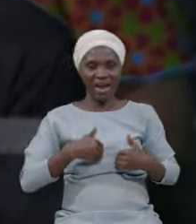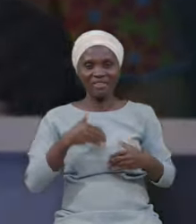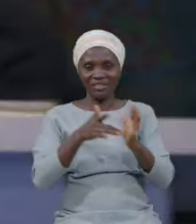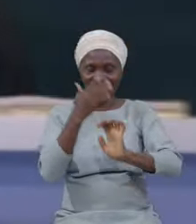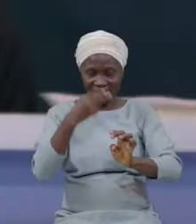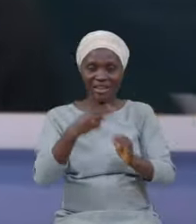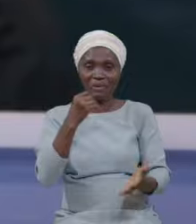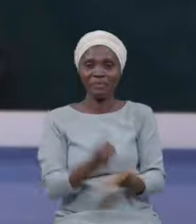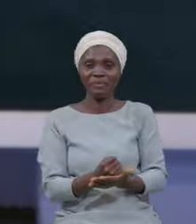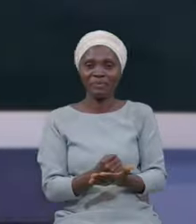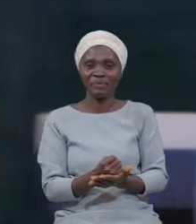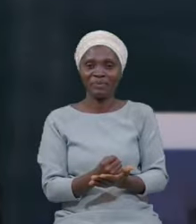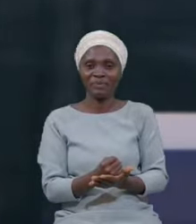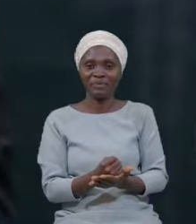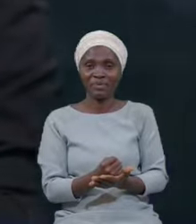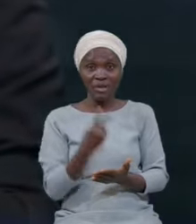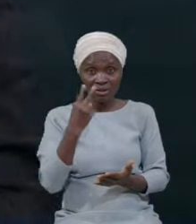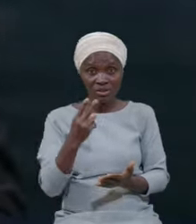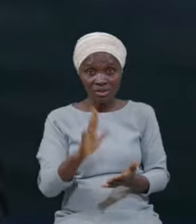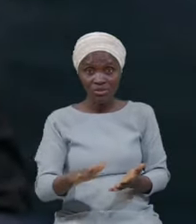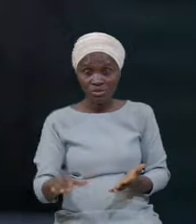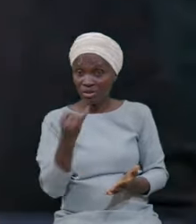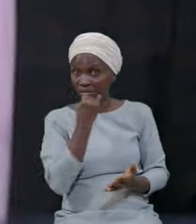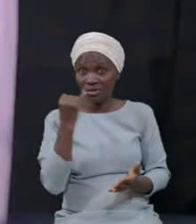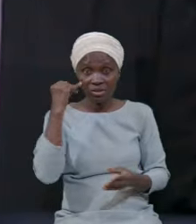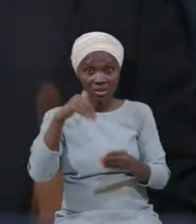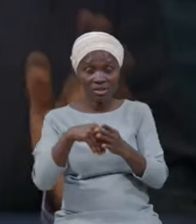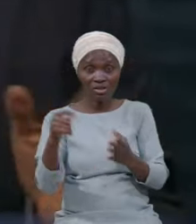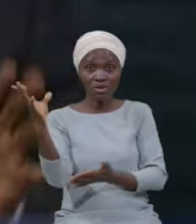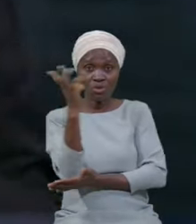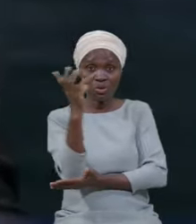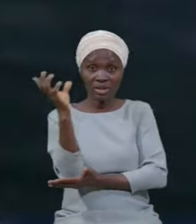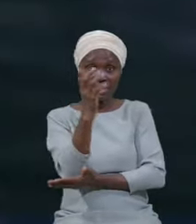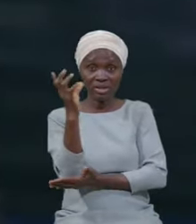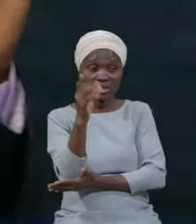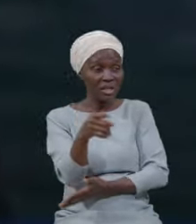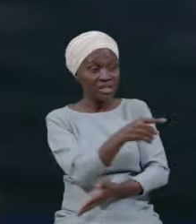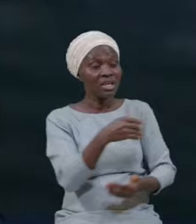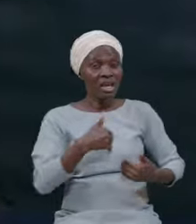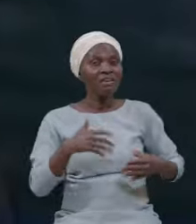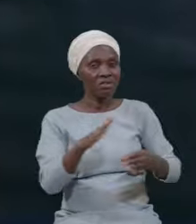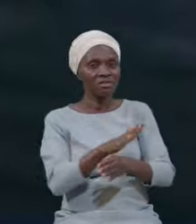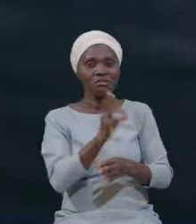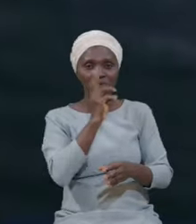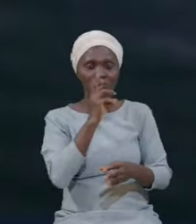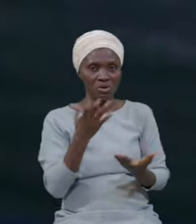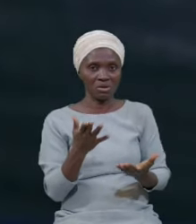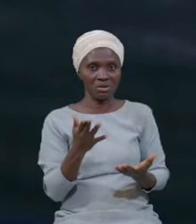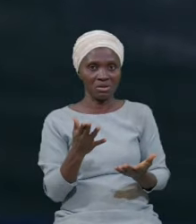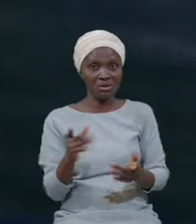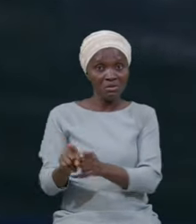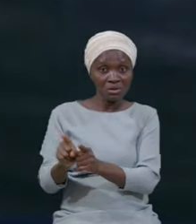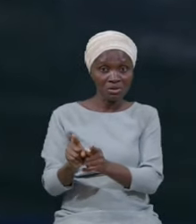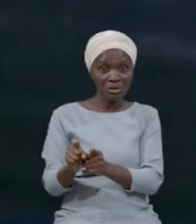those children of Israel in the wilderness. They had enough water. Even though all they saw was a